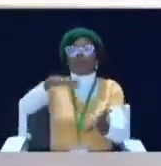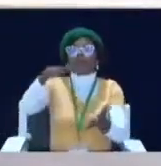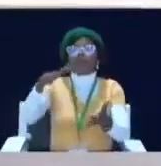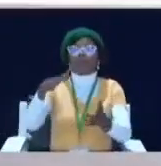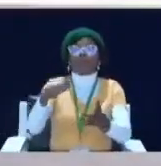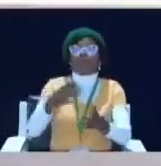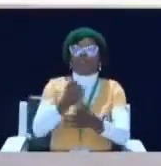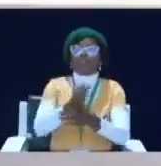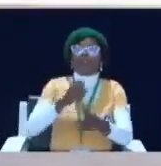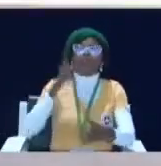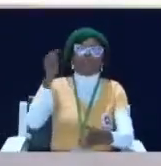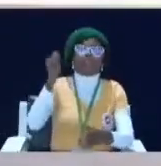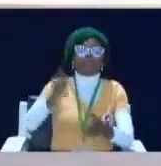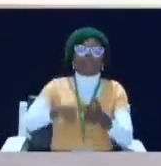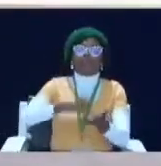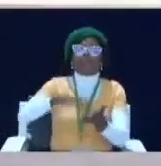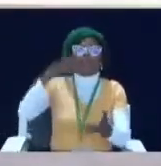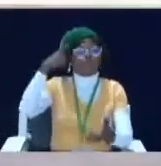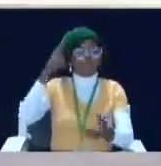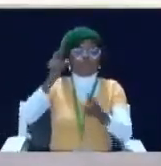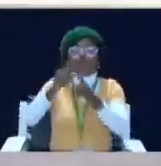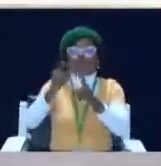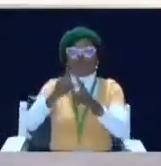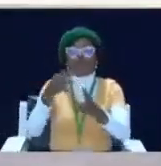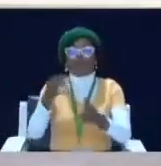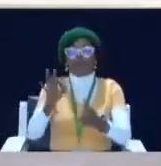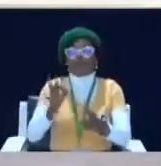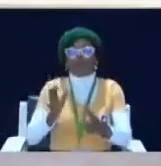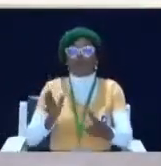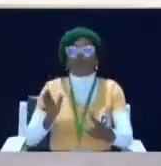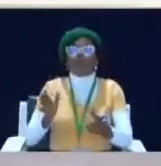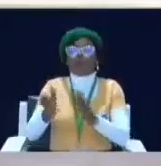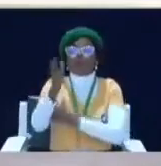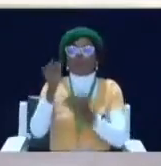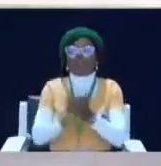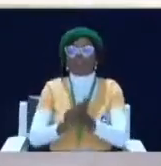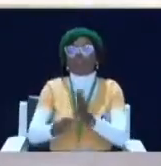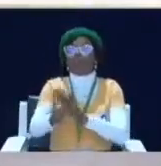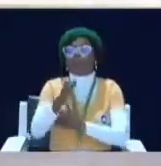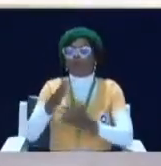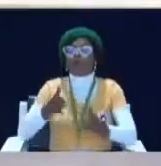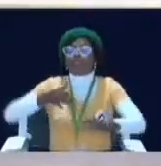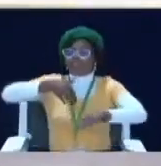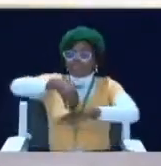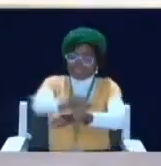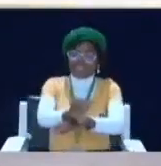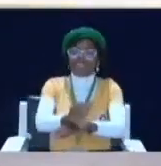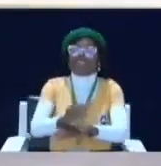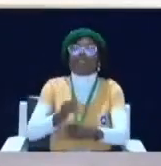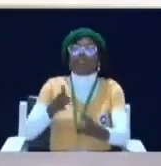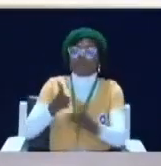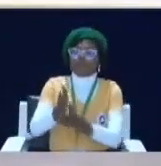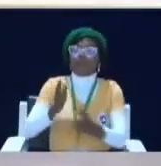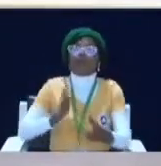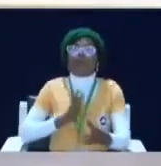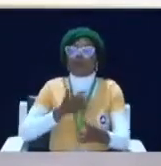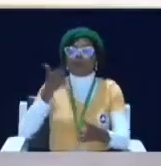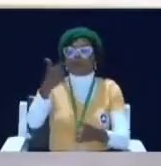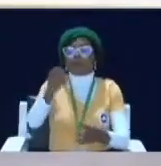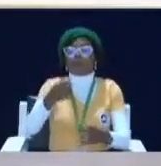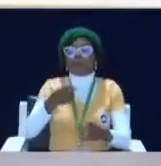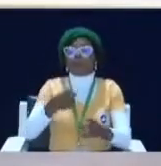Lord for the word of God that the Lord sent through Adadi to deliver me from death and from